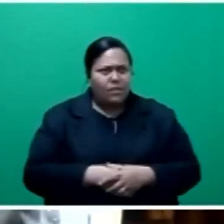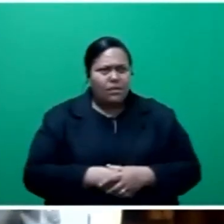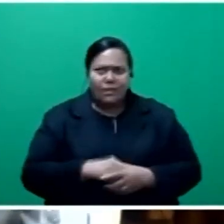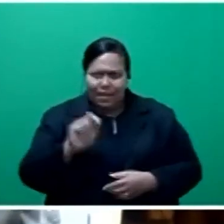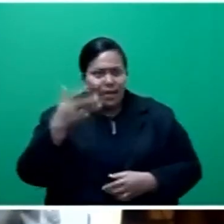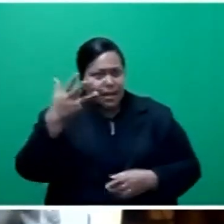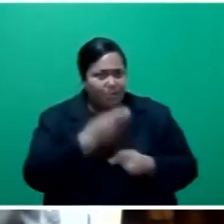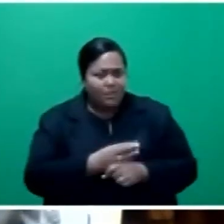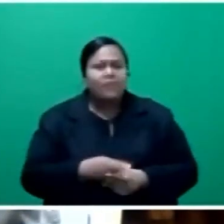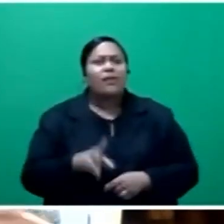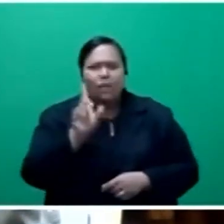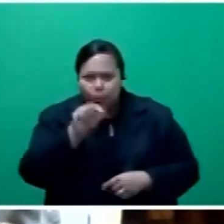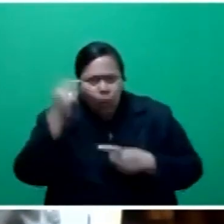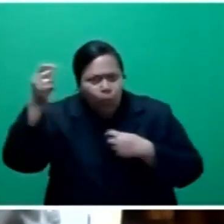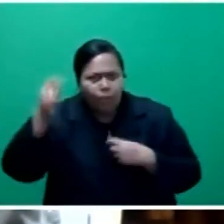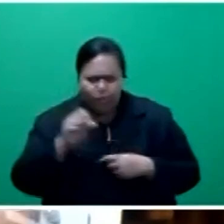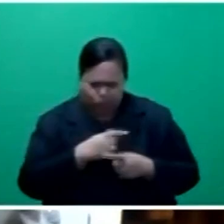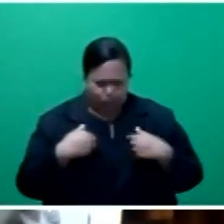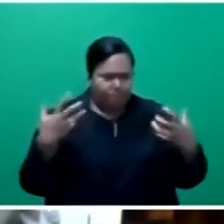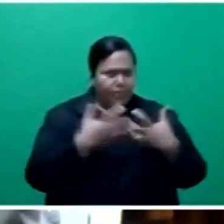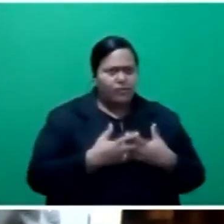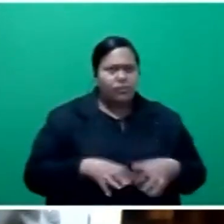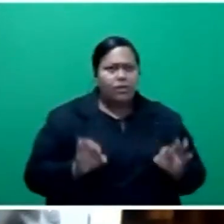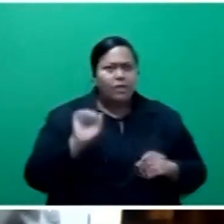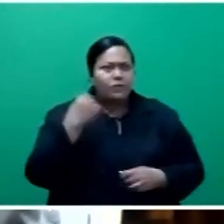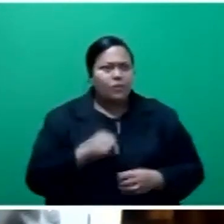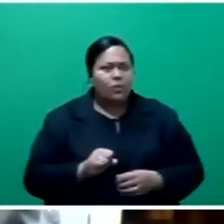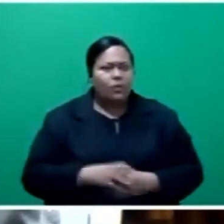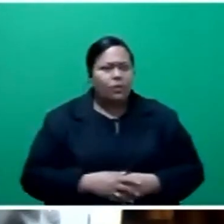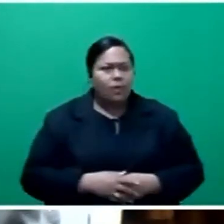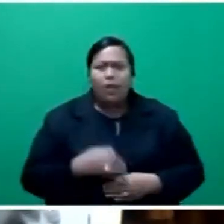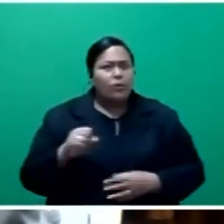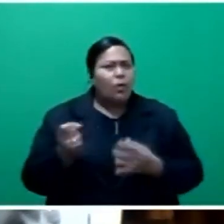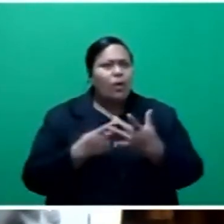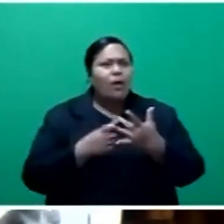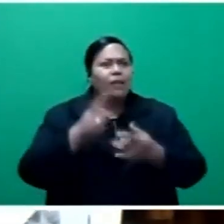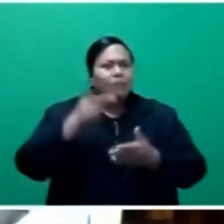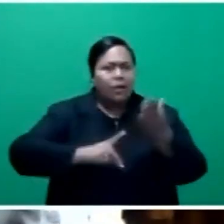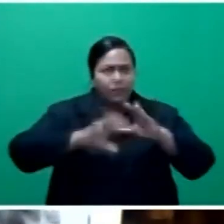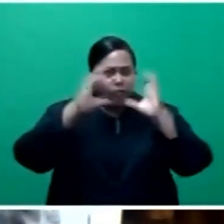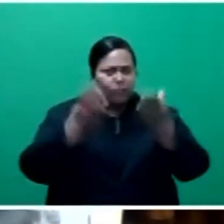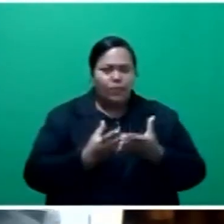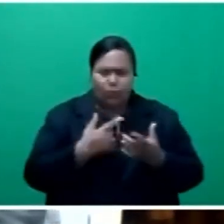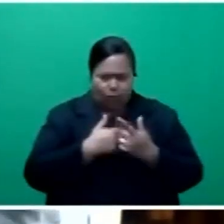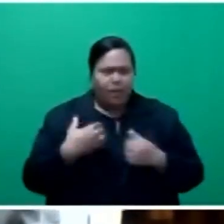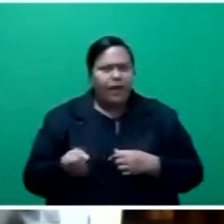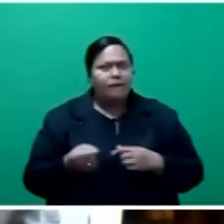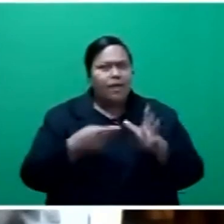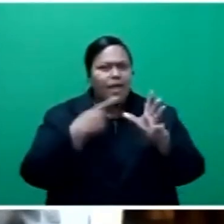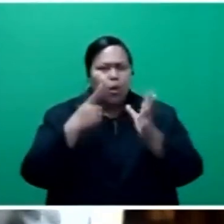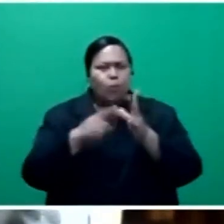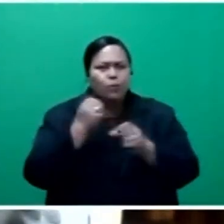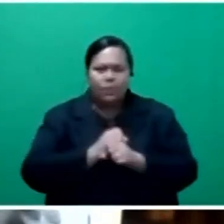not. No other part of the world will you have an Auditor General going out and carrying out an audit whether we've complied